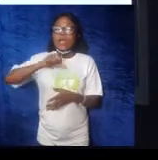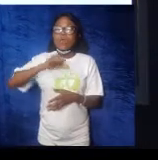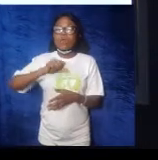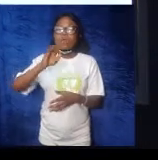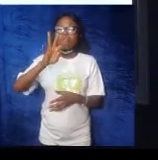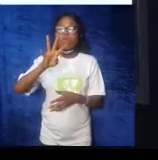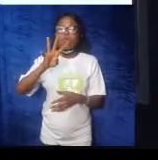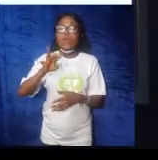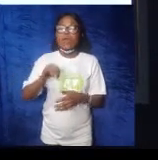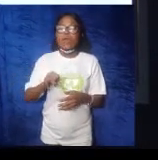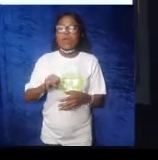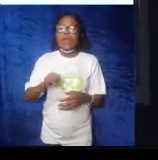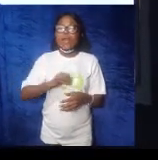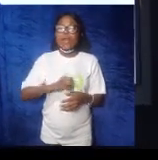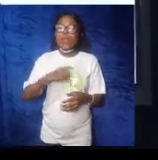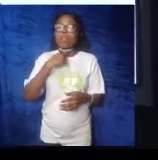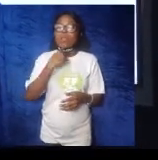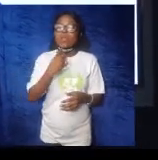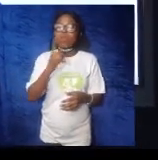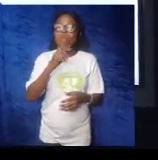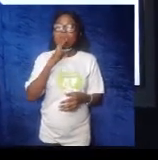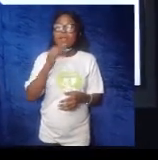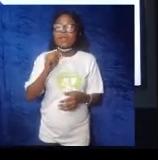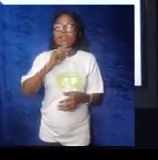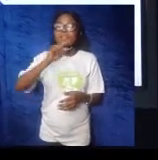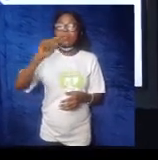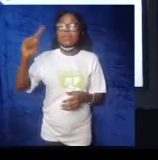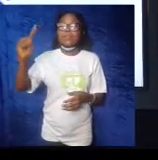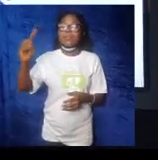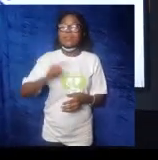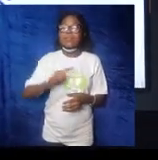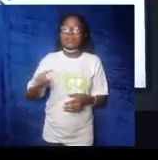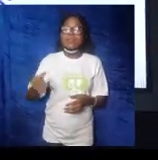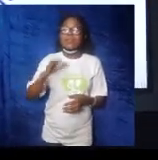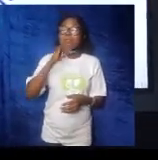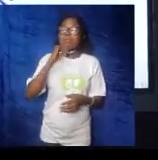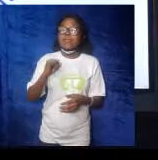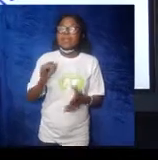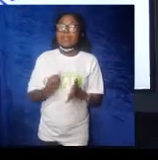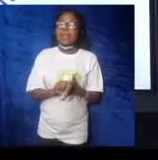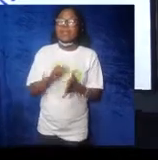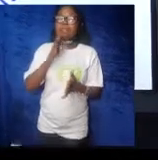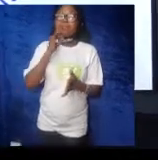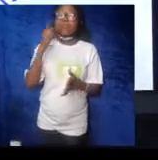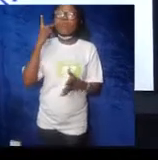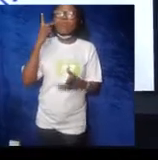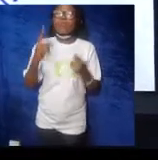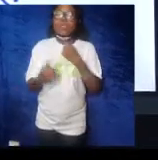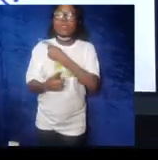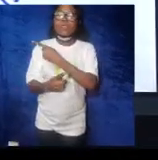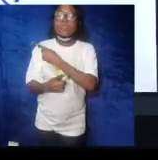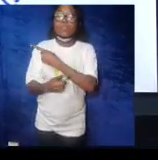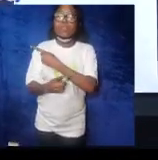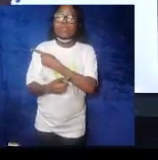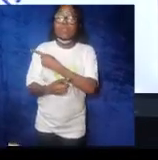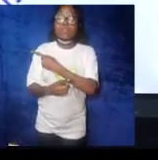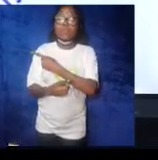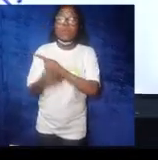Well, it is angle 4, and I will tell you where the Z is. This is that Z.